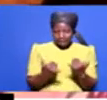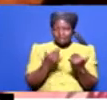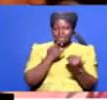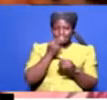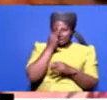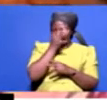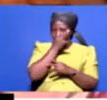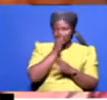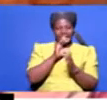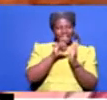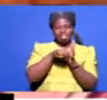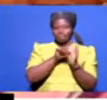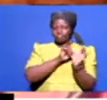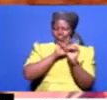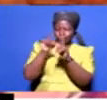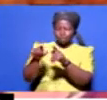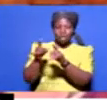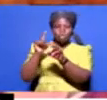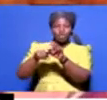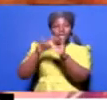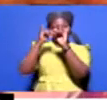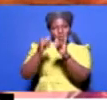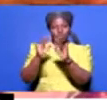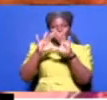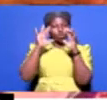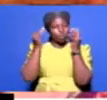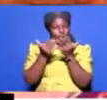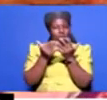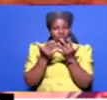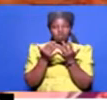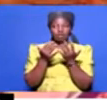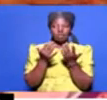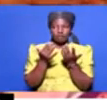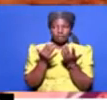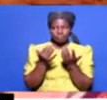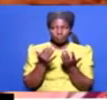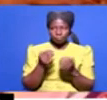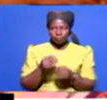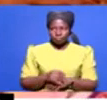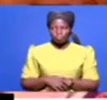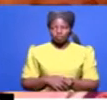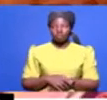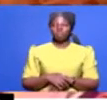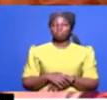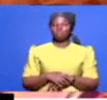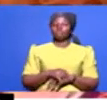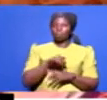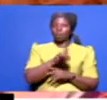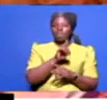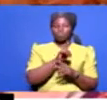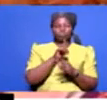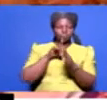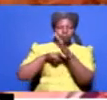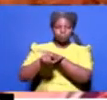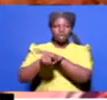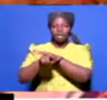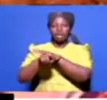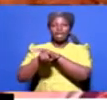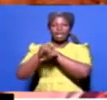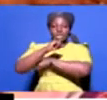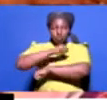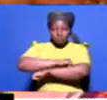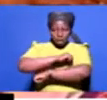part of the new world that this new phenomenon portended. He attended his preparatory school Dab